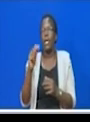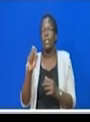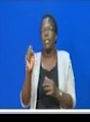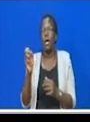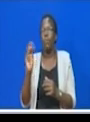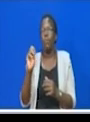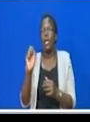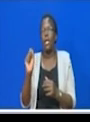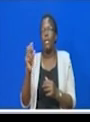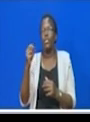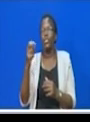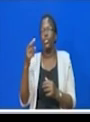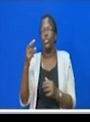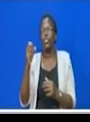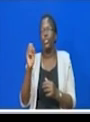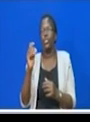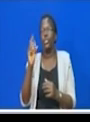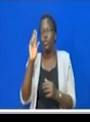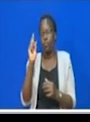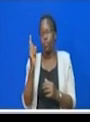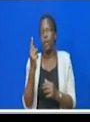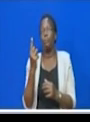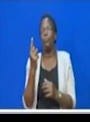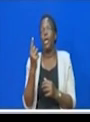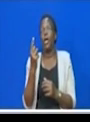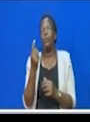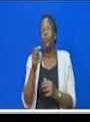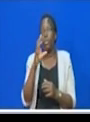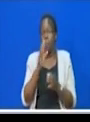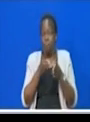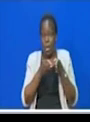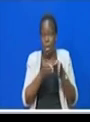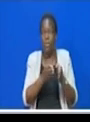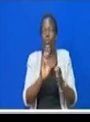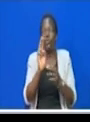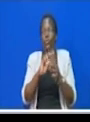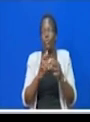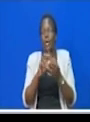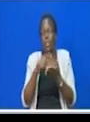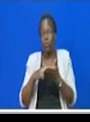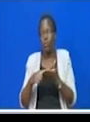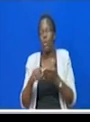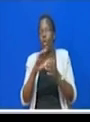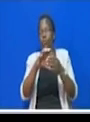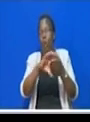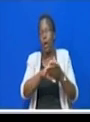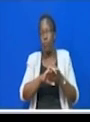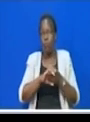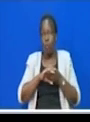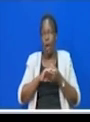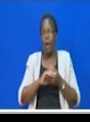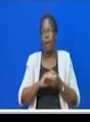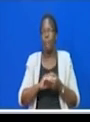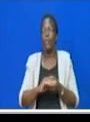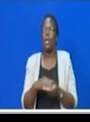talking of methods used by Europeans to acquire colonies in Africa. So generally, we want to